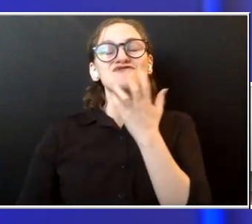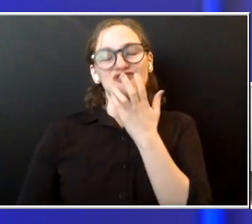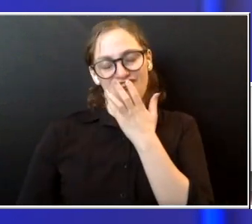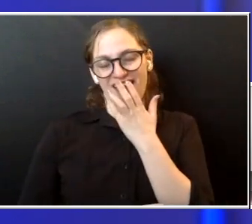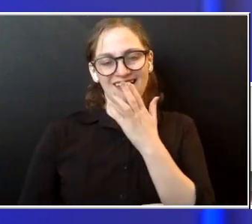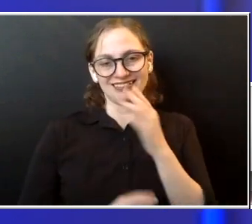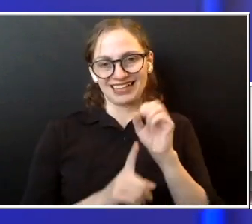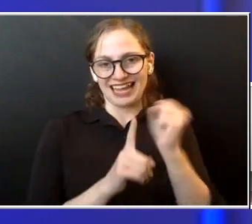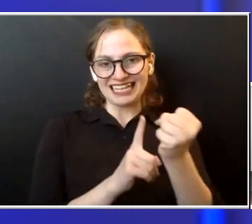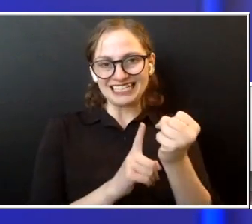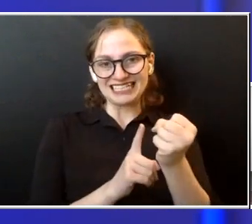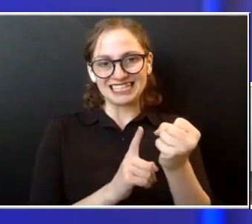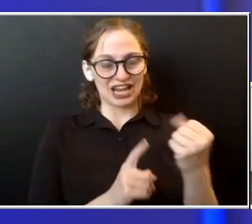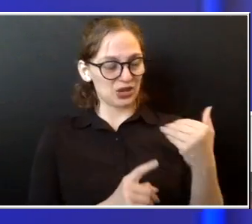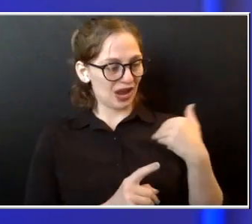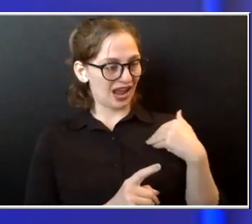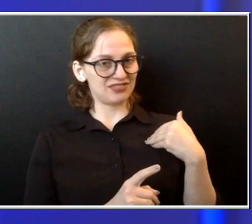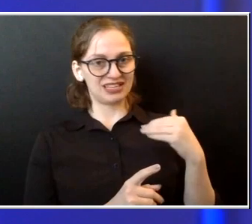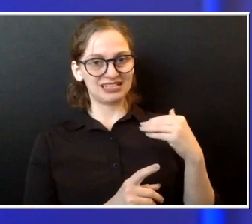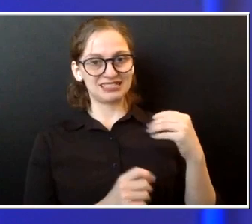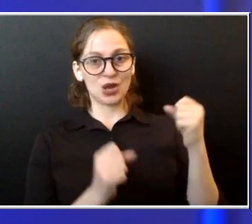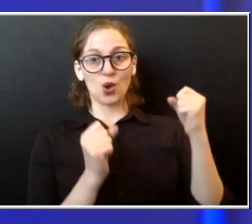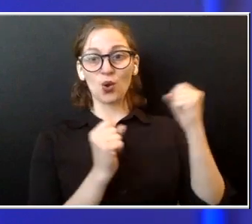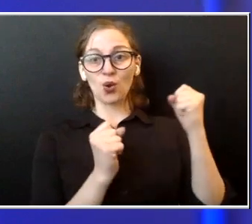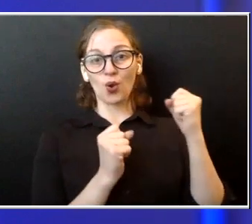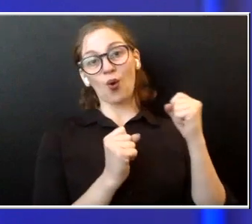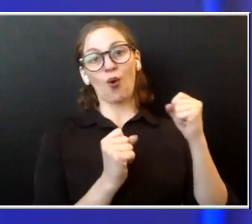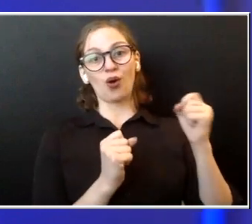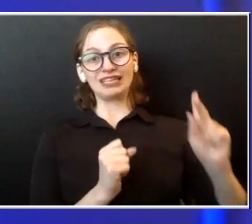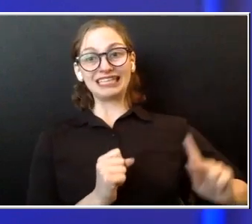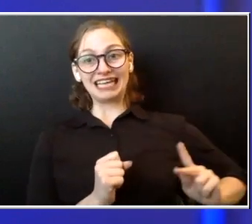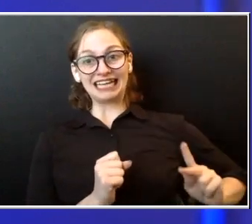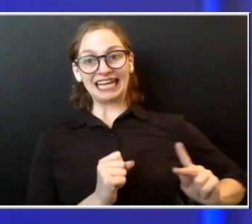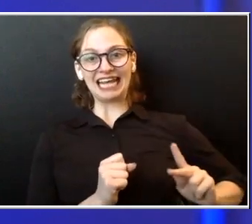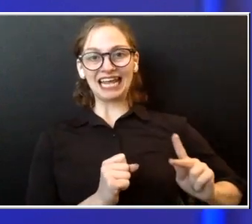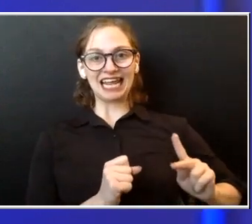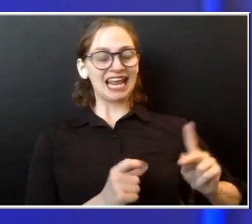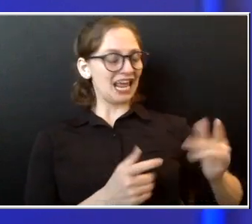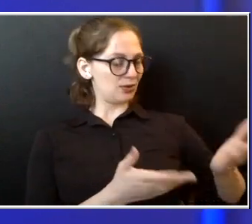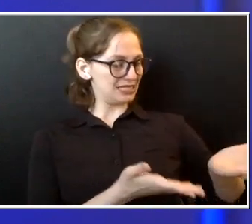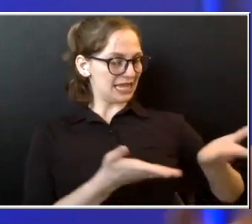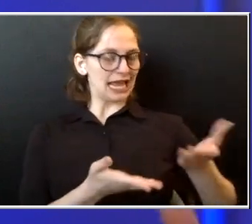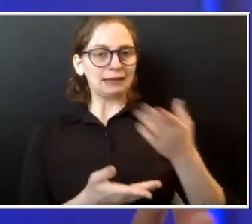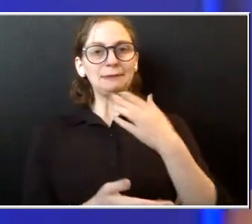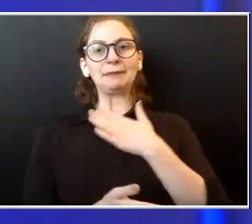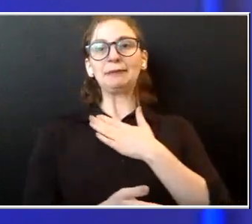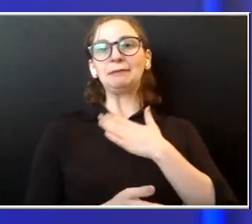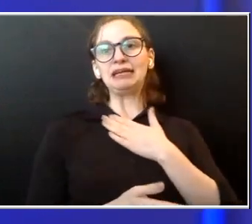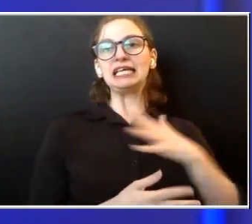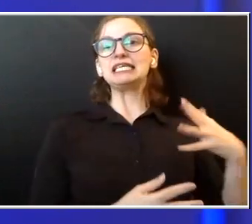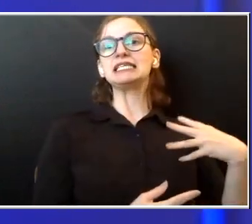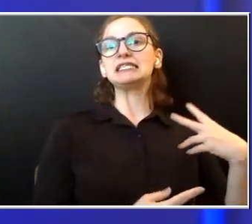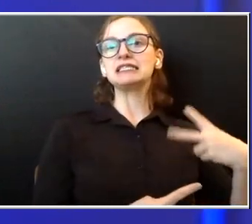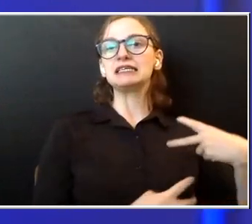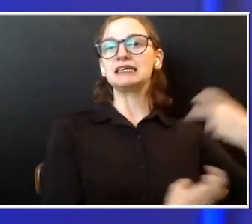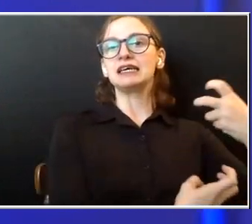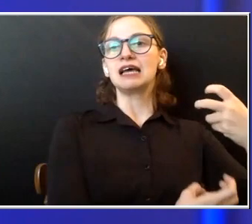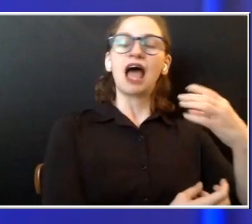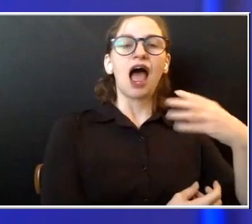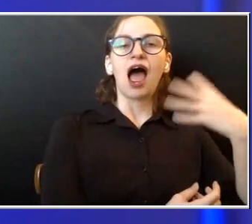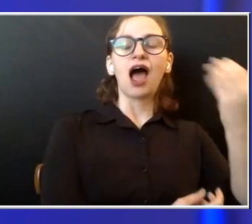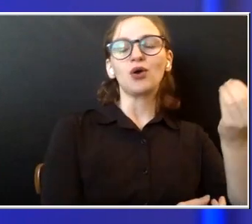was talking to me on the way over. It said, "Please thank me out of this purple body." Put me in this blue body and started peeing right away. And it's